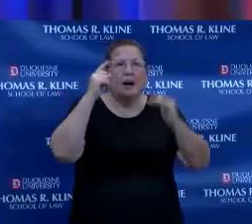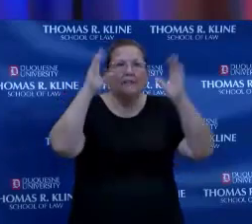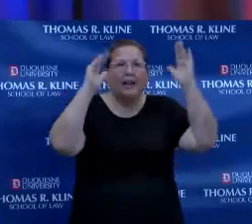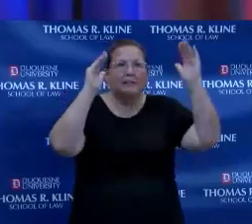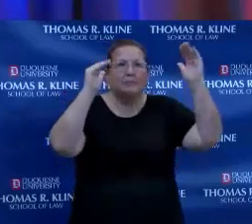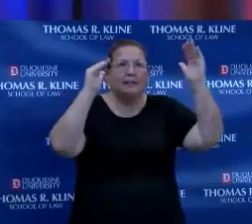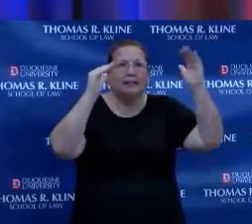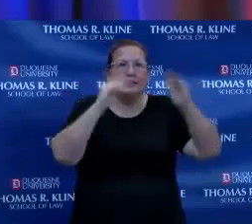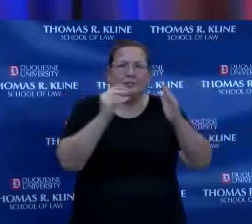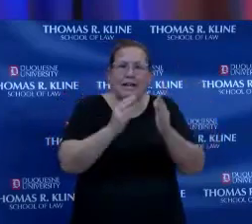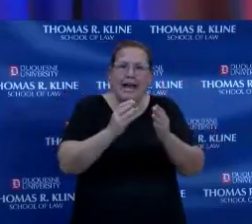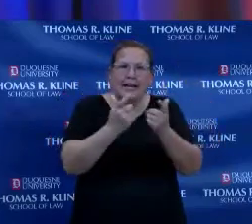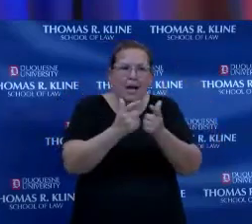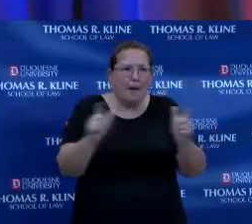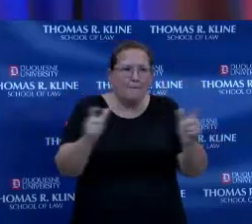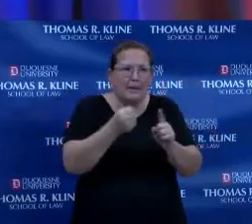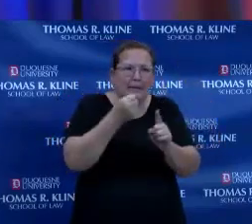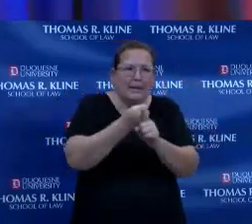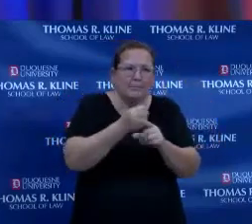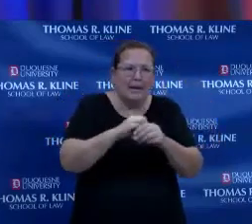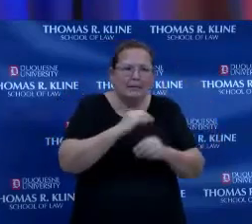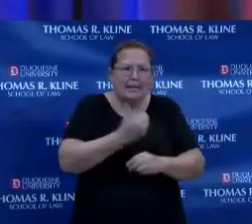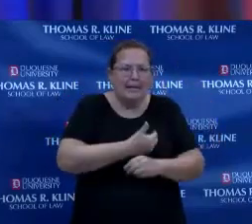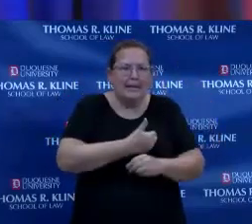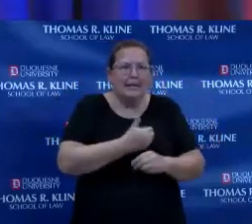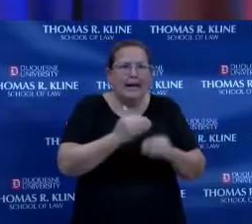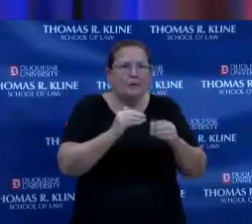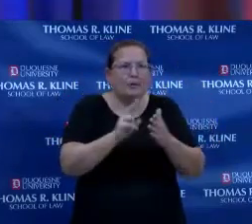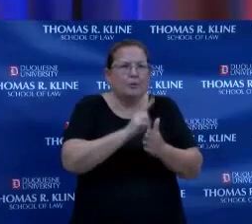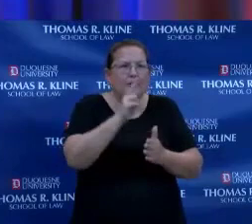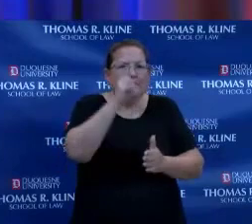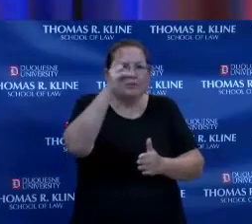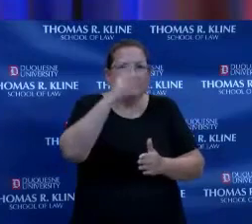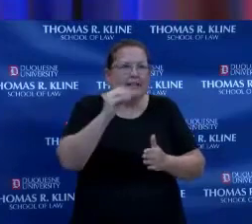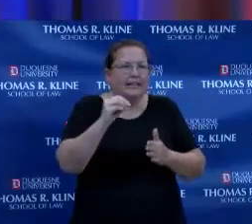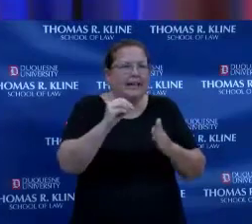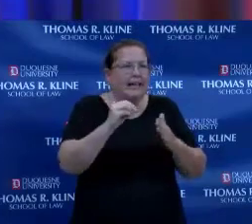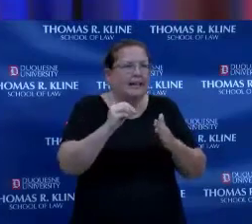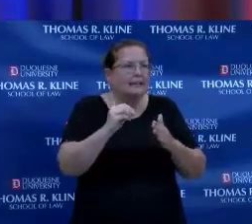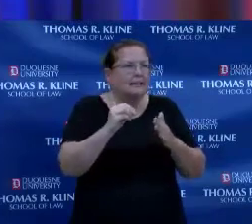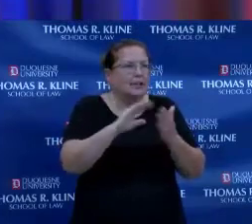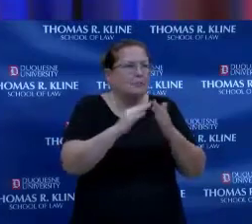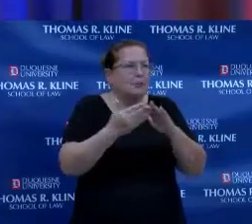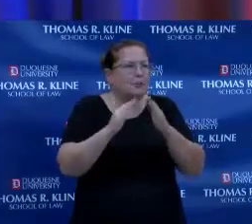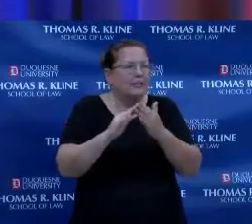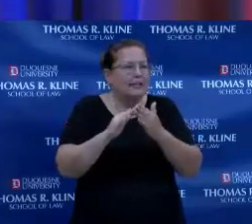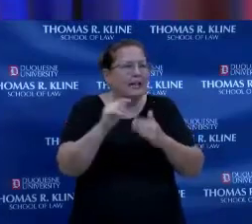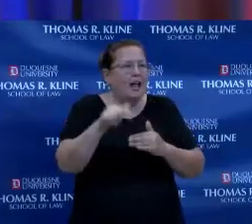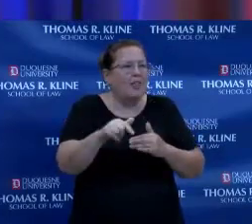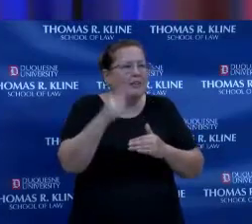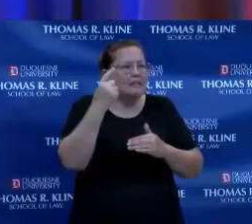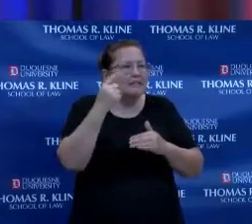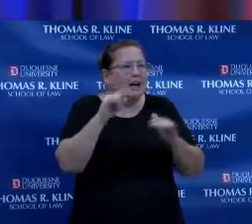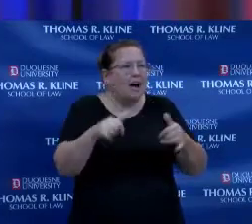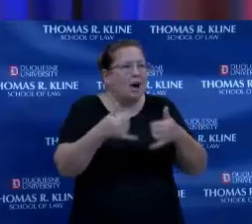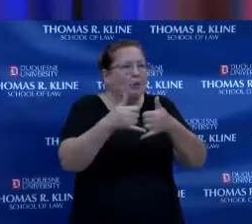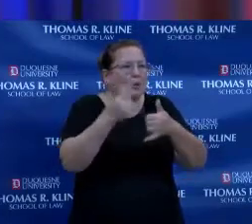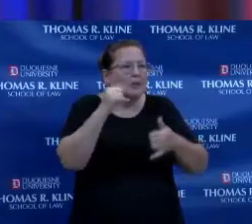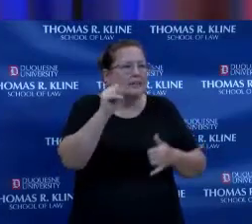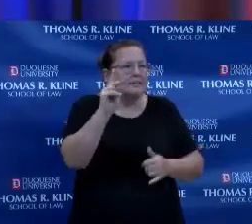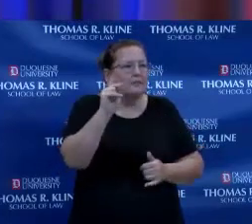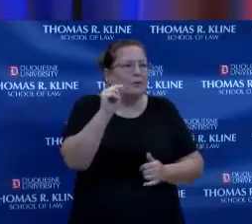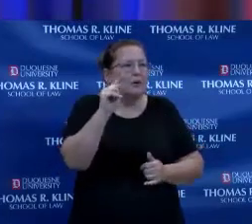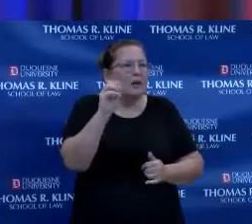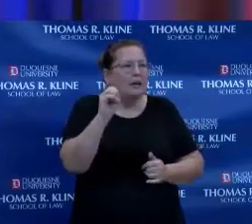significant impact on the university and our community partners. The inaugural award in this area goes to Professors Kate Norton